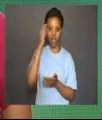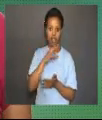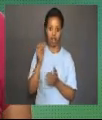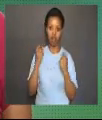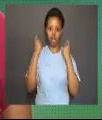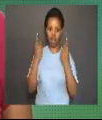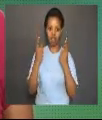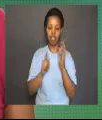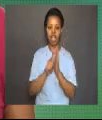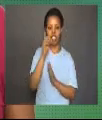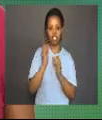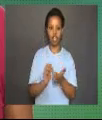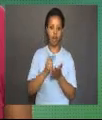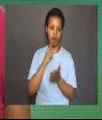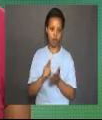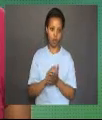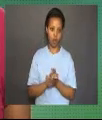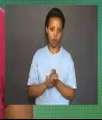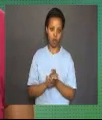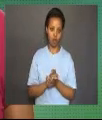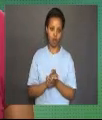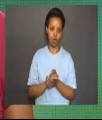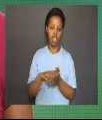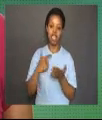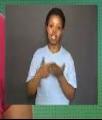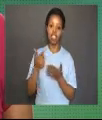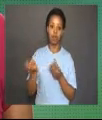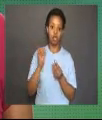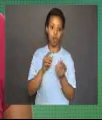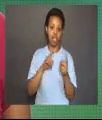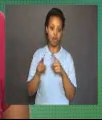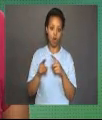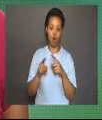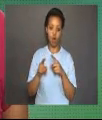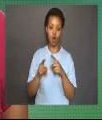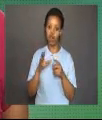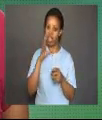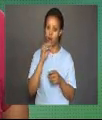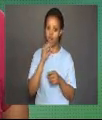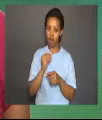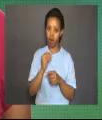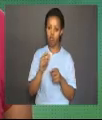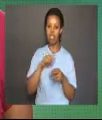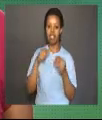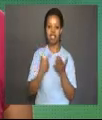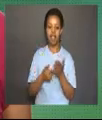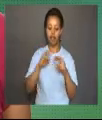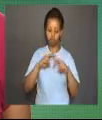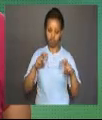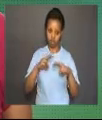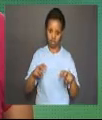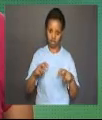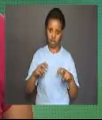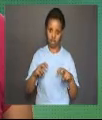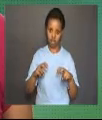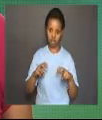understanding. We have talked about research and investigations into